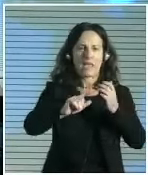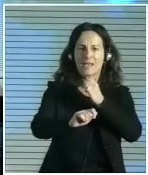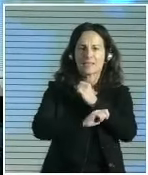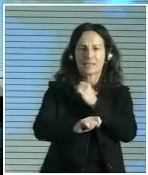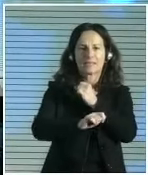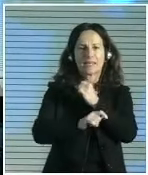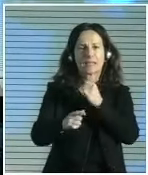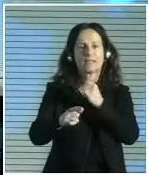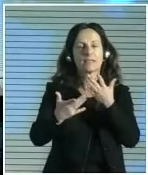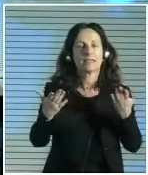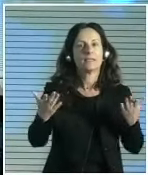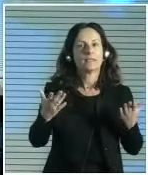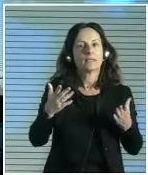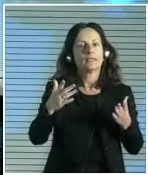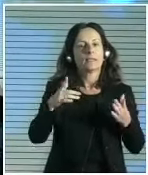panelist,